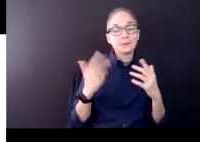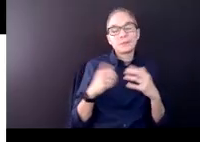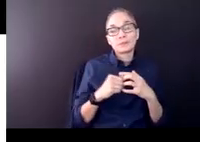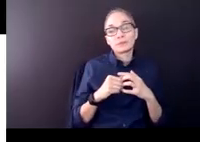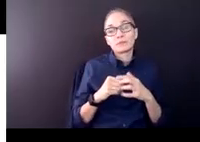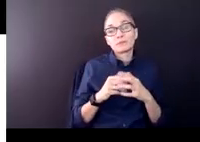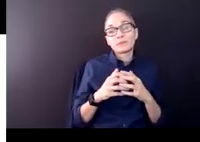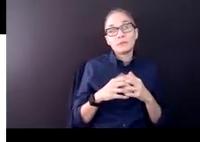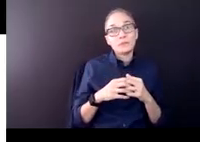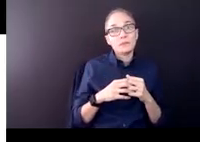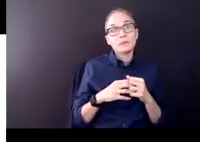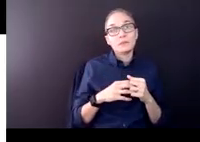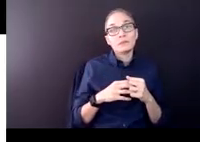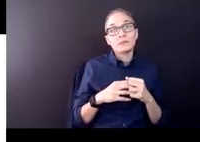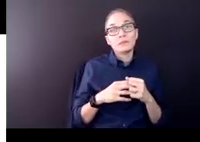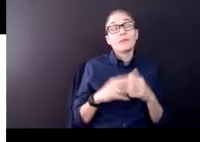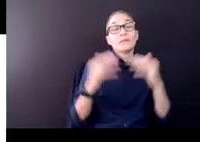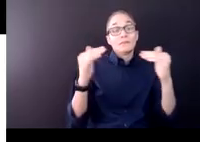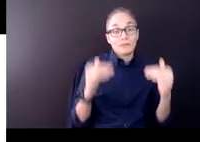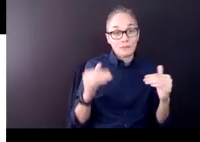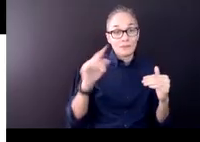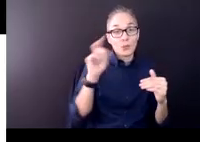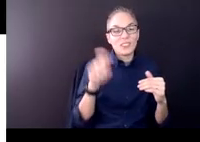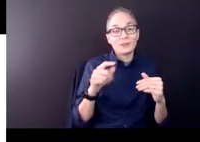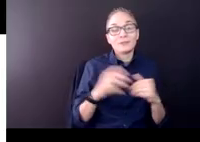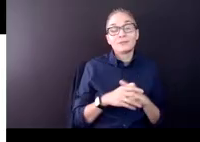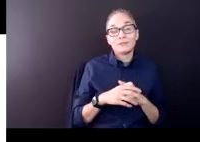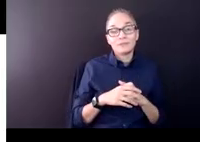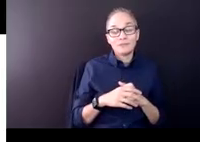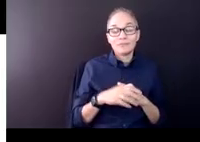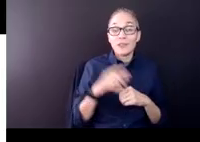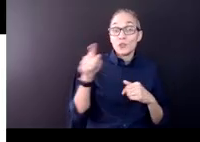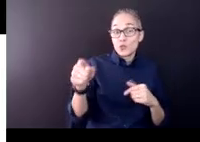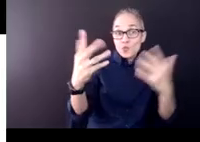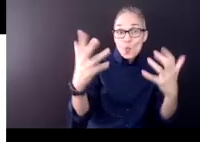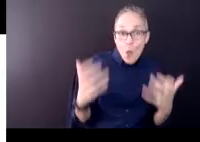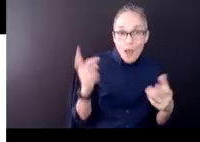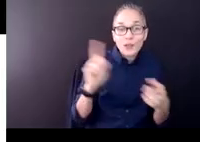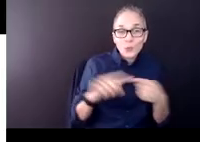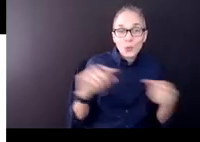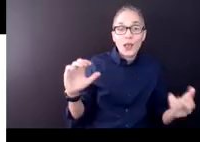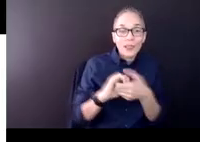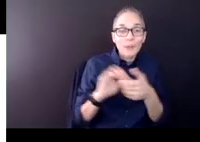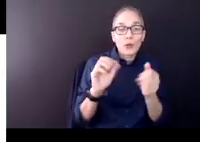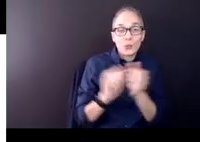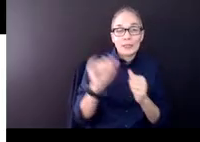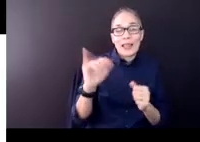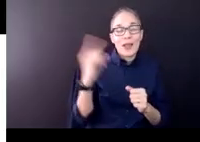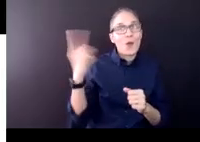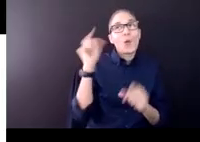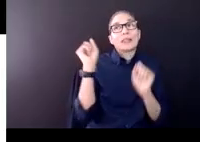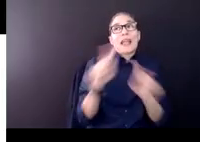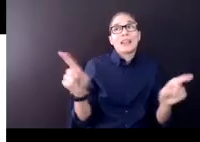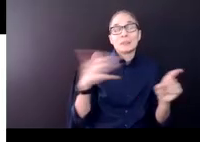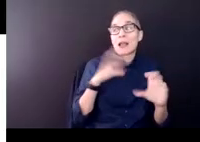you want to collaborate with AI on this assignment? Now, this is a really interesting um, question that I always